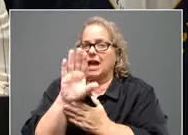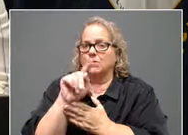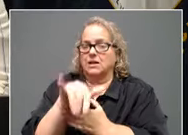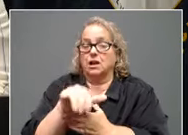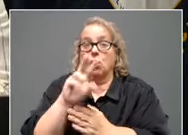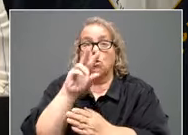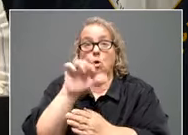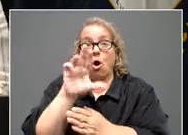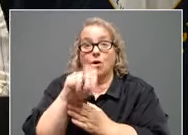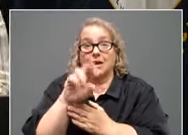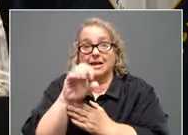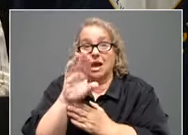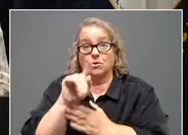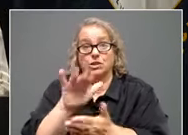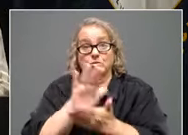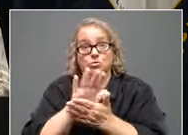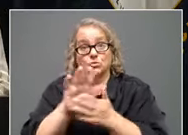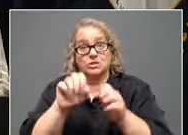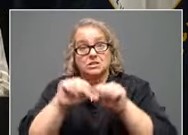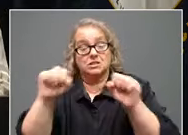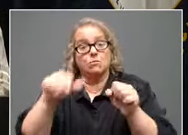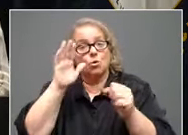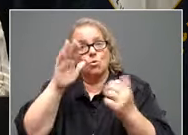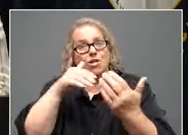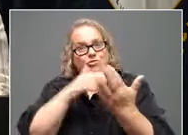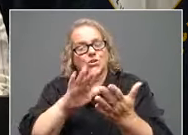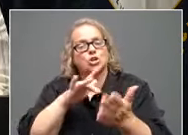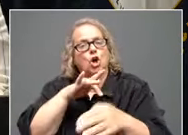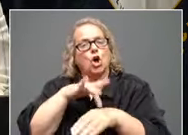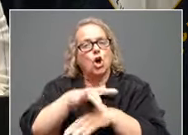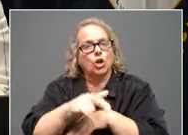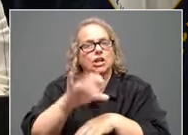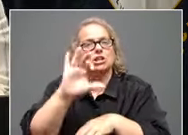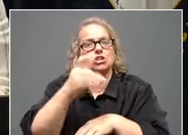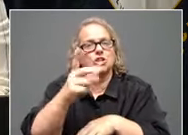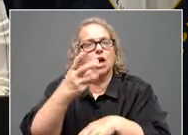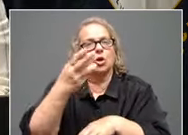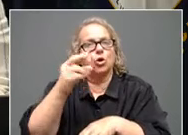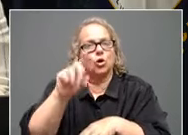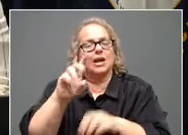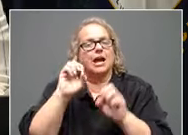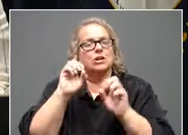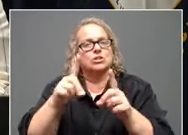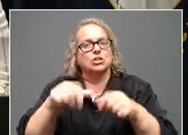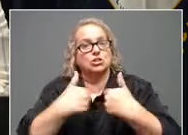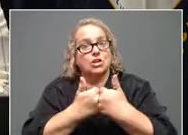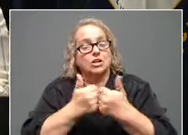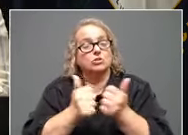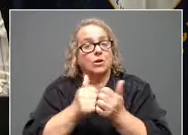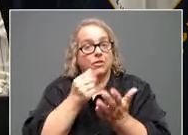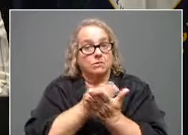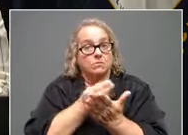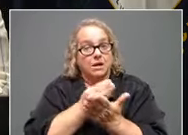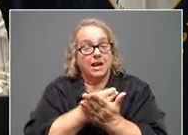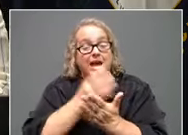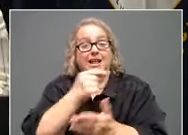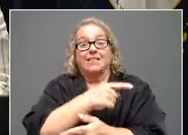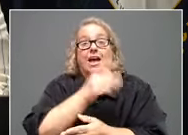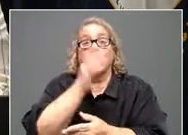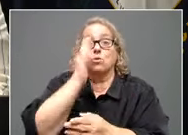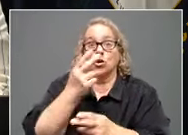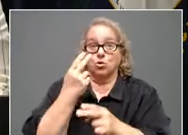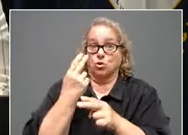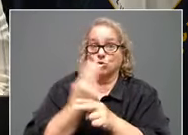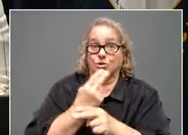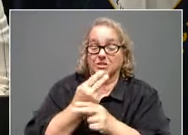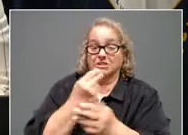school system is going to address the early childhood education challenge with these dollars, and they are going to utilize this funding